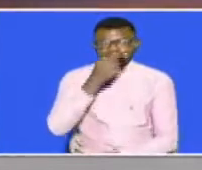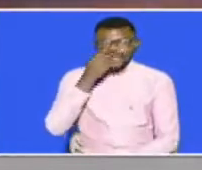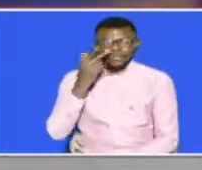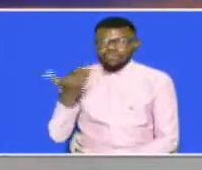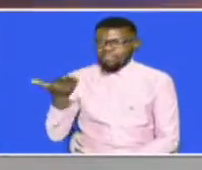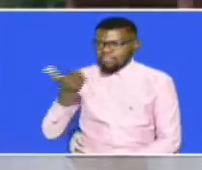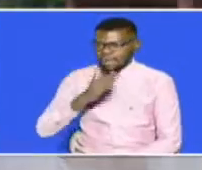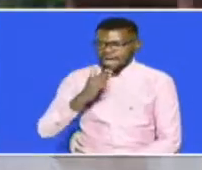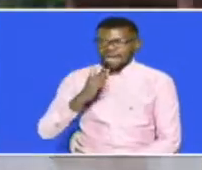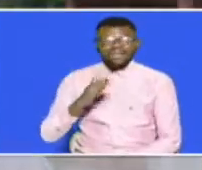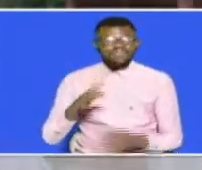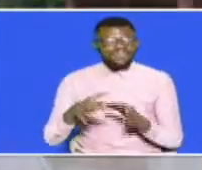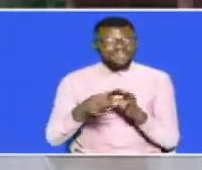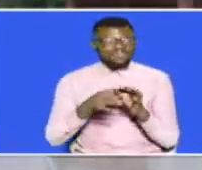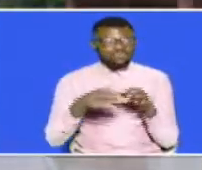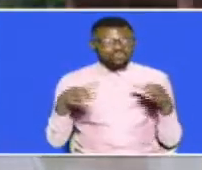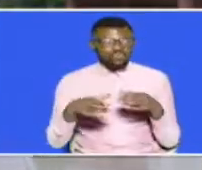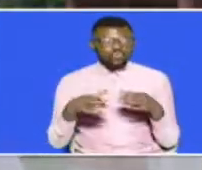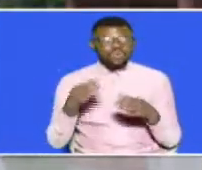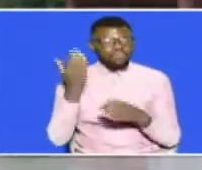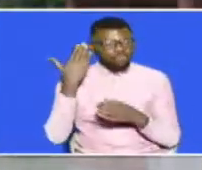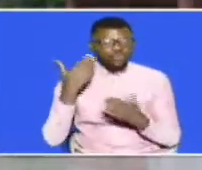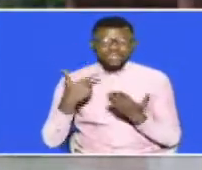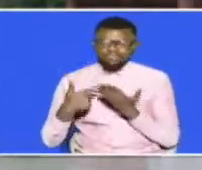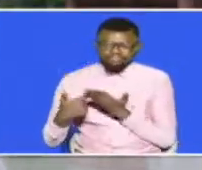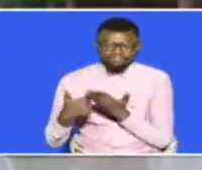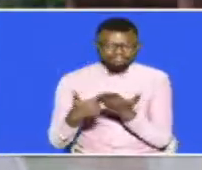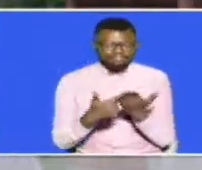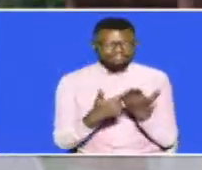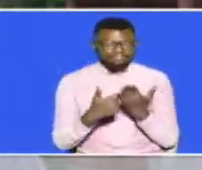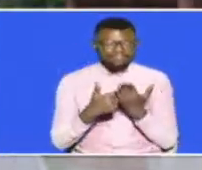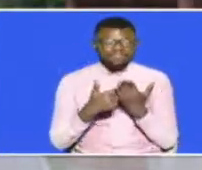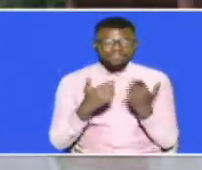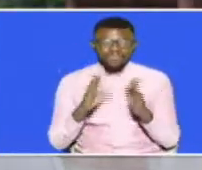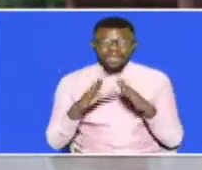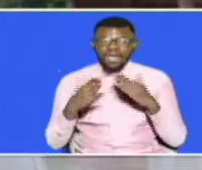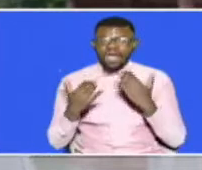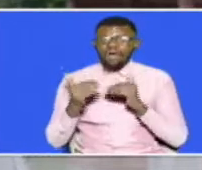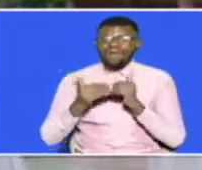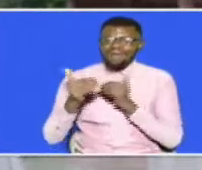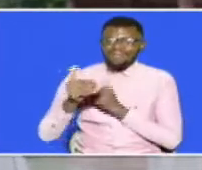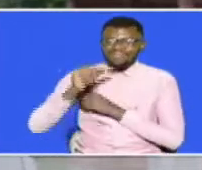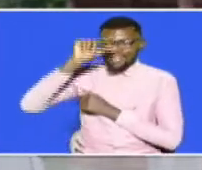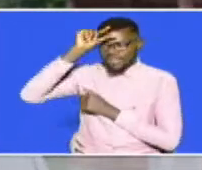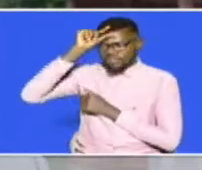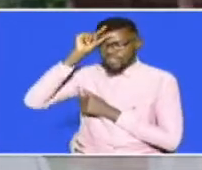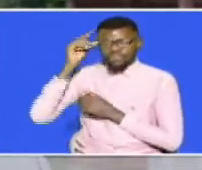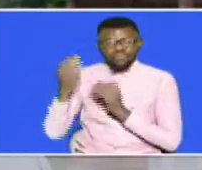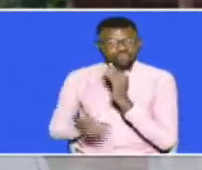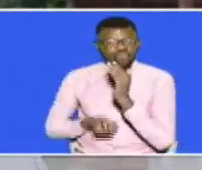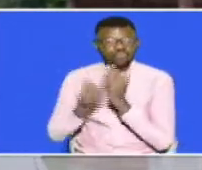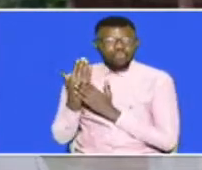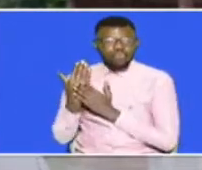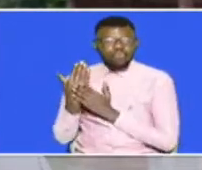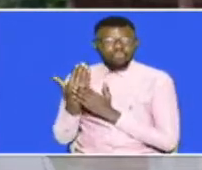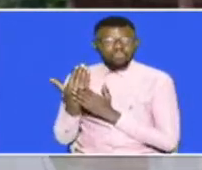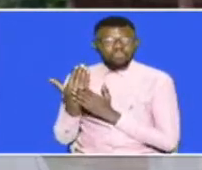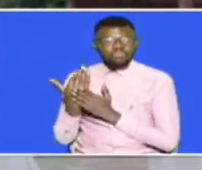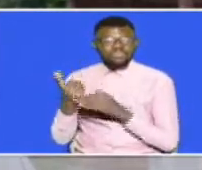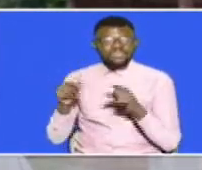Azimio coalition. We had a lot of discussions on how to form the next government, and